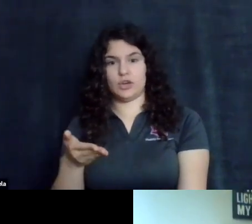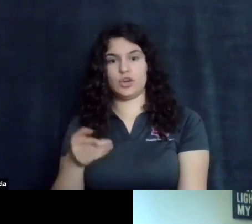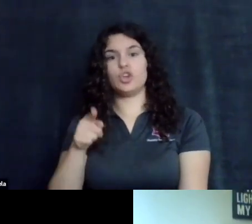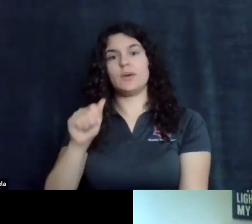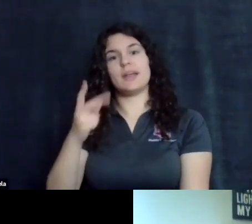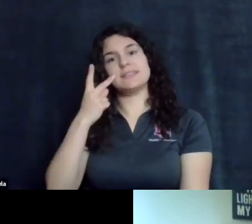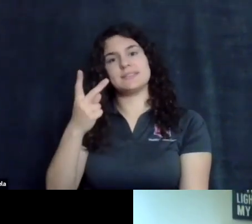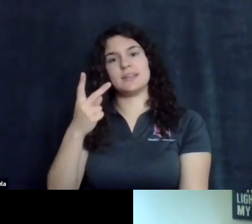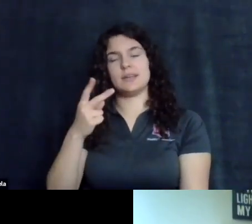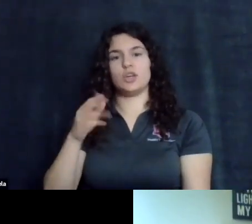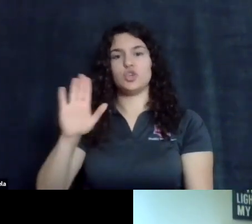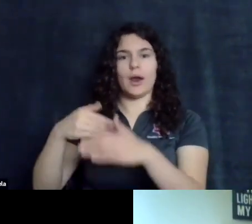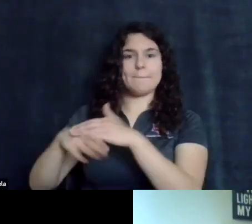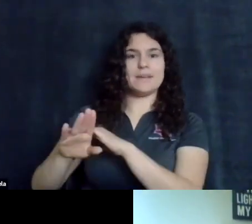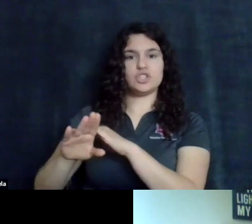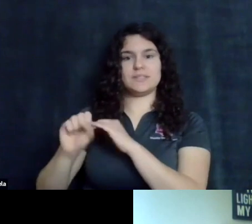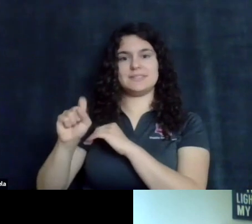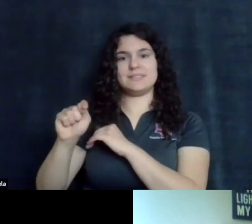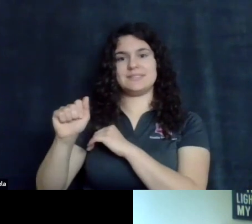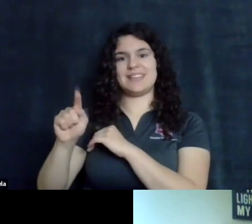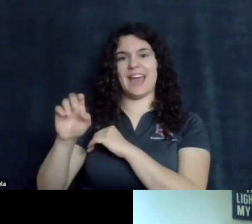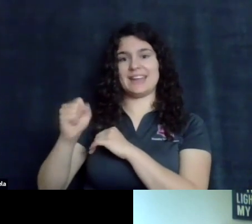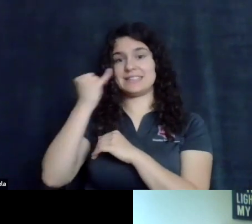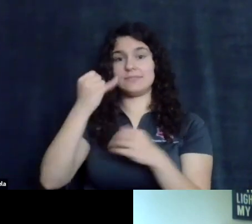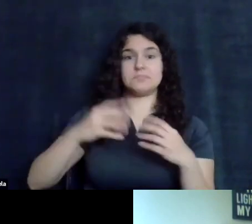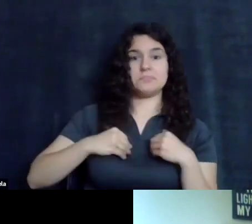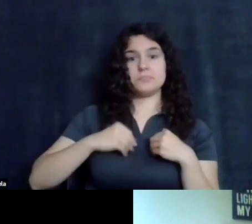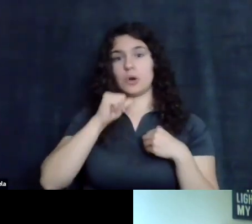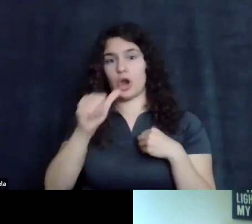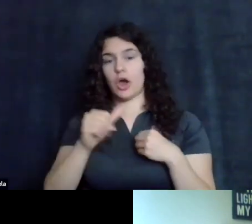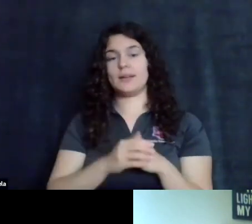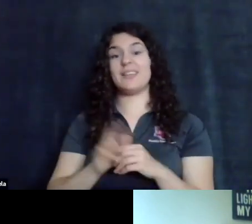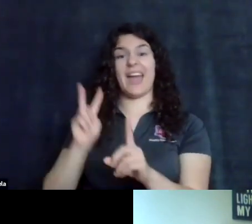your admission status there. Talia has dropped the admissions link there. And the